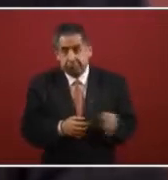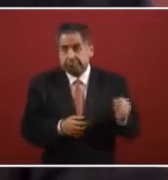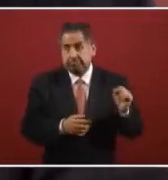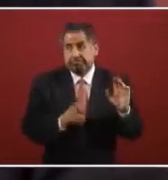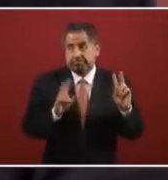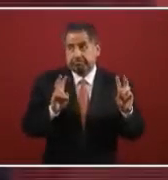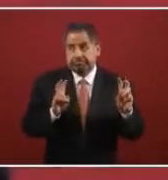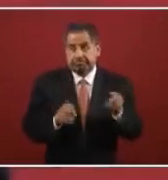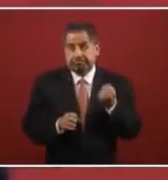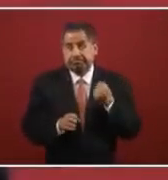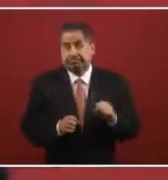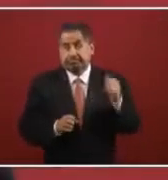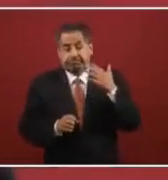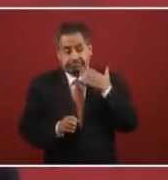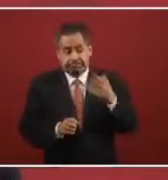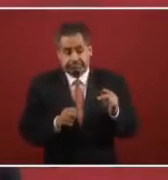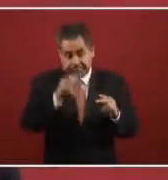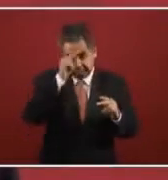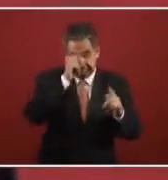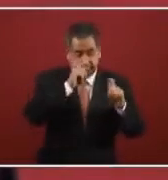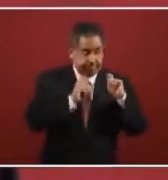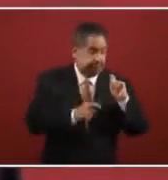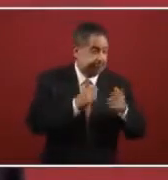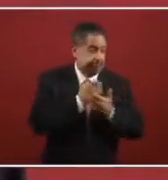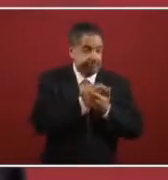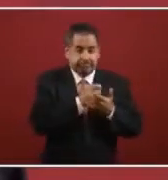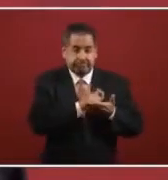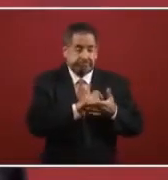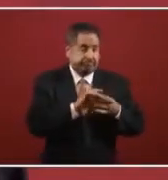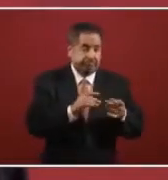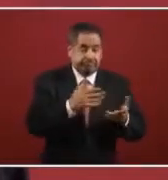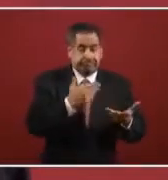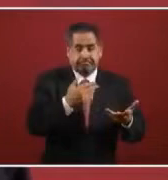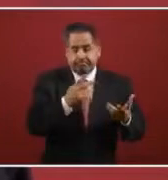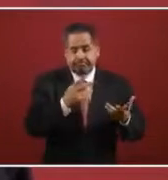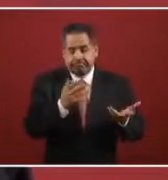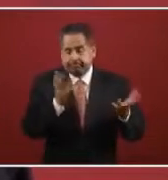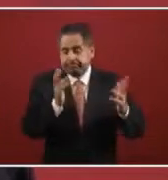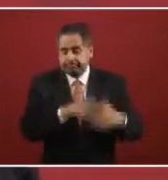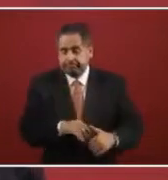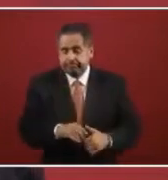Oh, these great technocrats, these great economists.